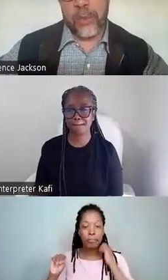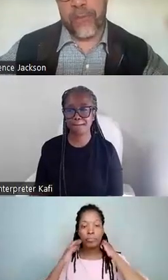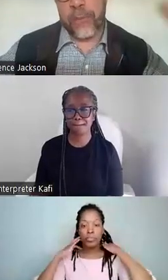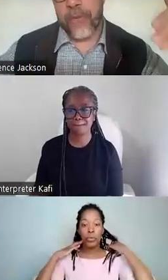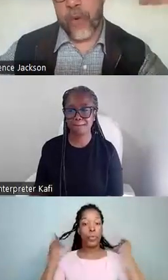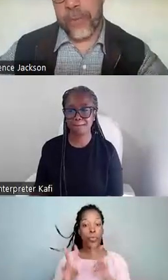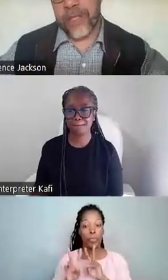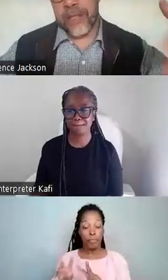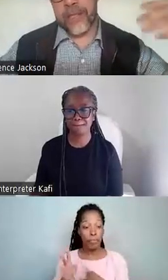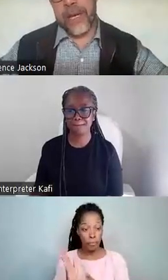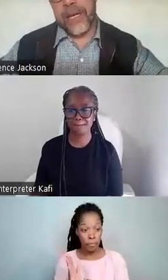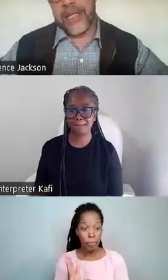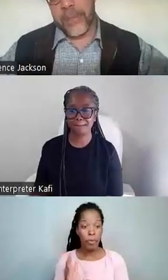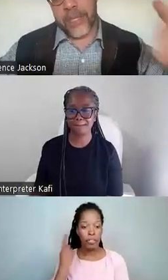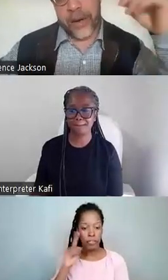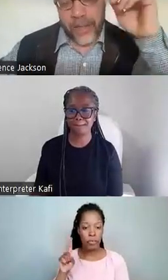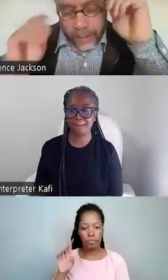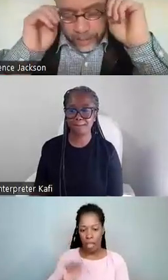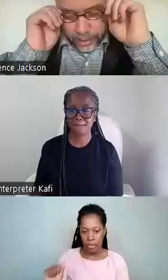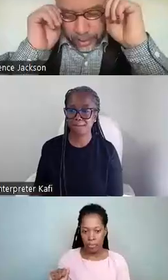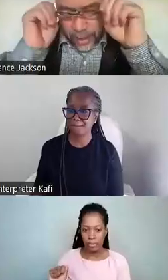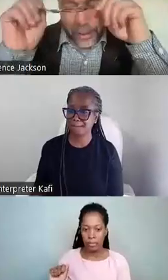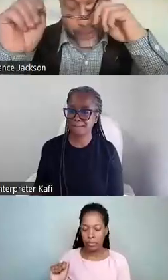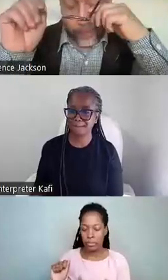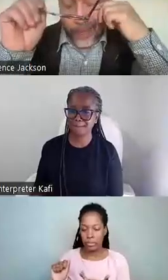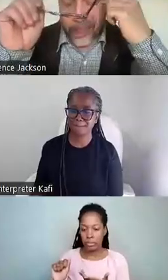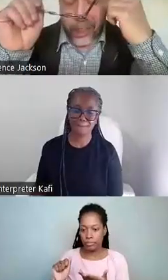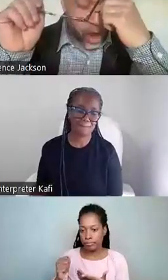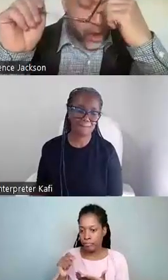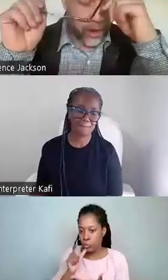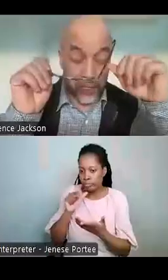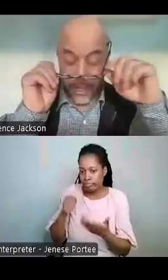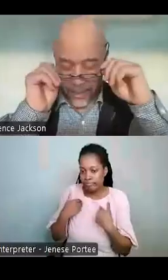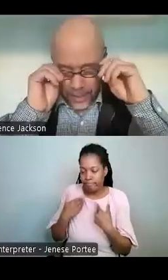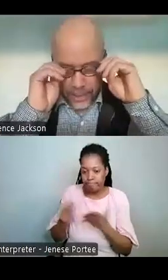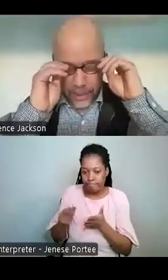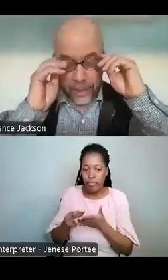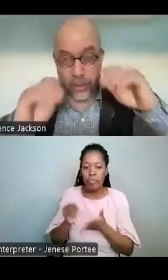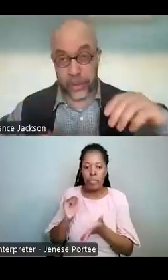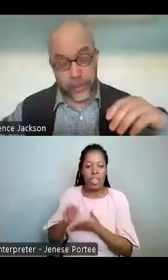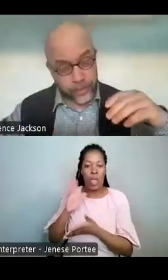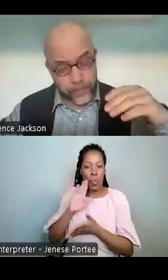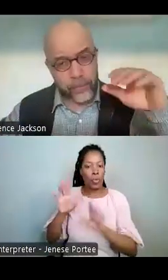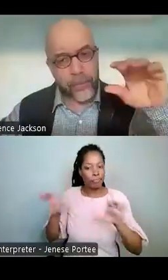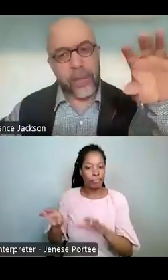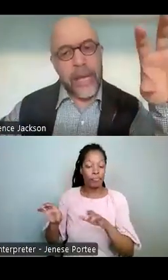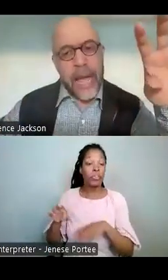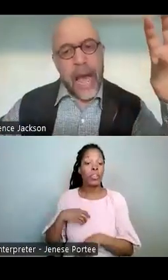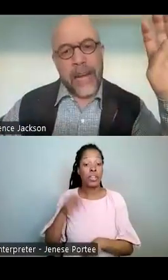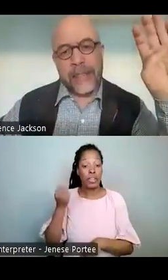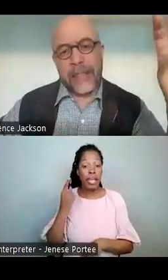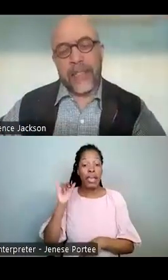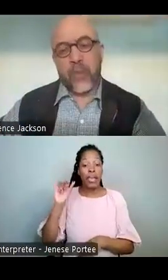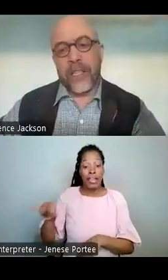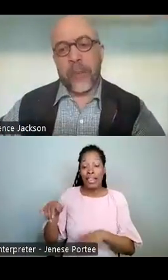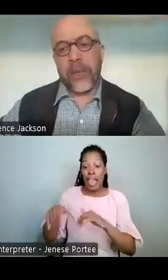Americans would have been performed, because this cemetery is it's chartered in 1793. I